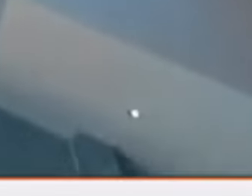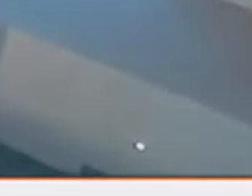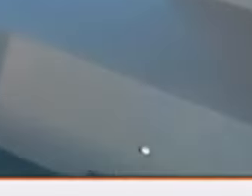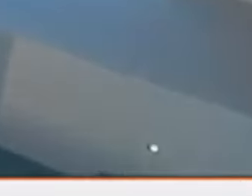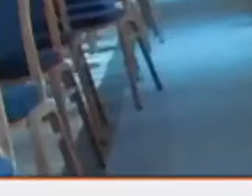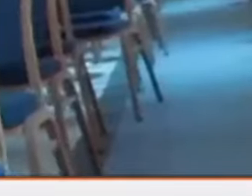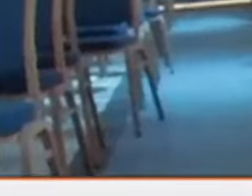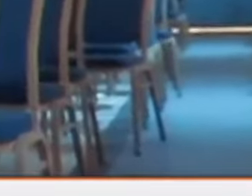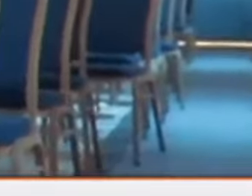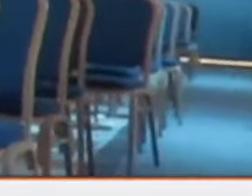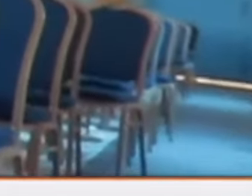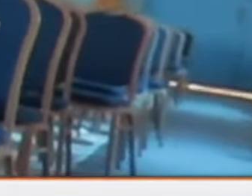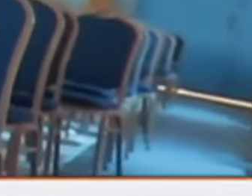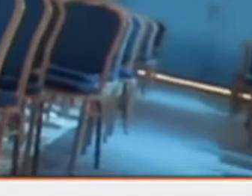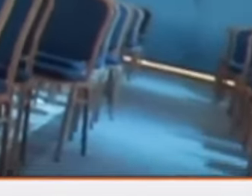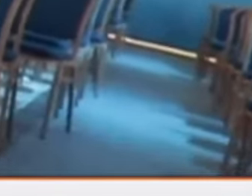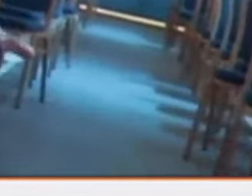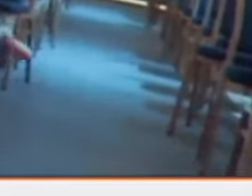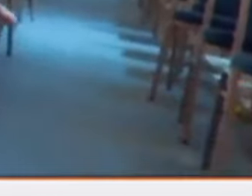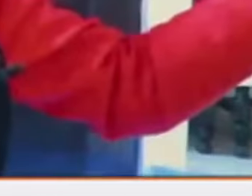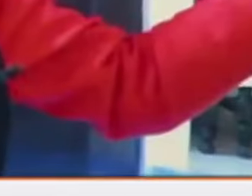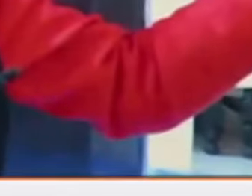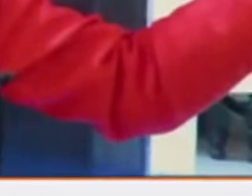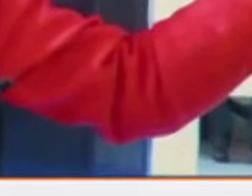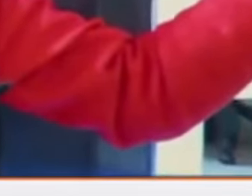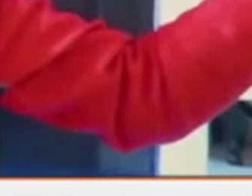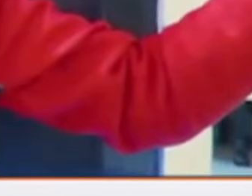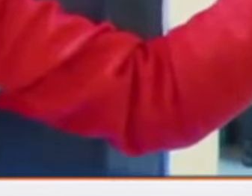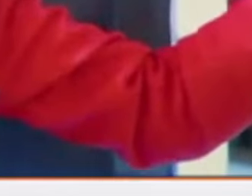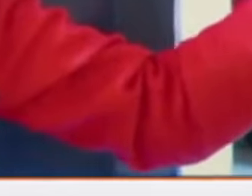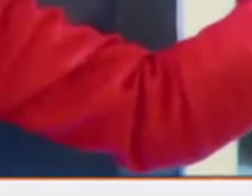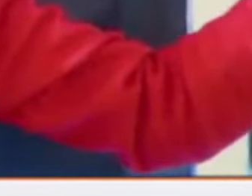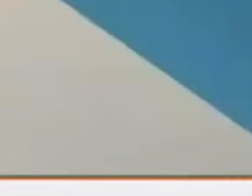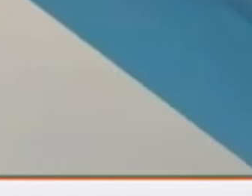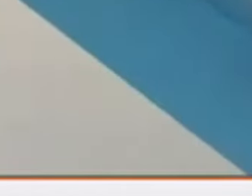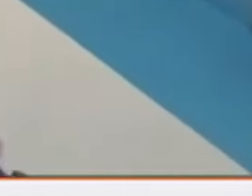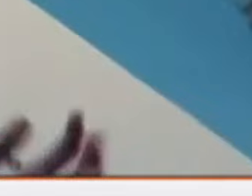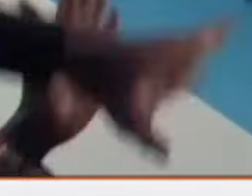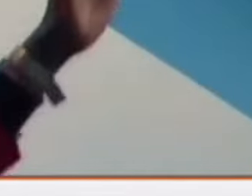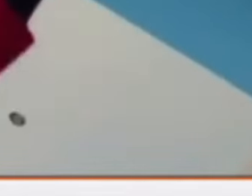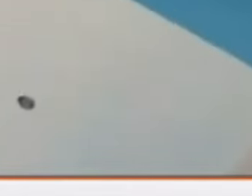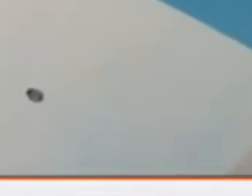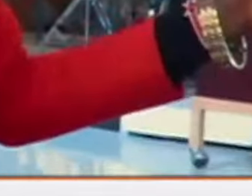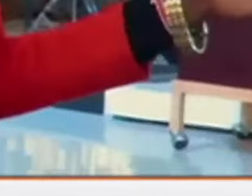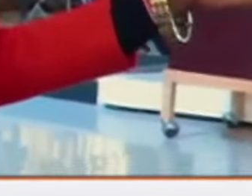nikisifia Tutu tutu Dalira dalira